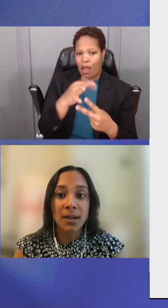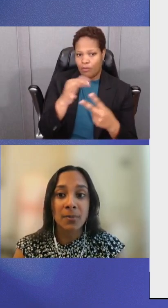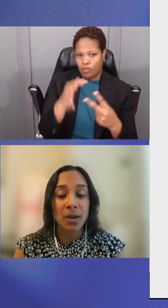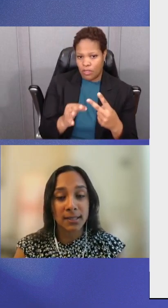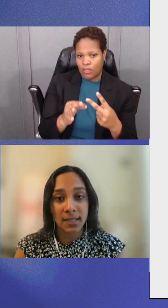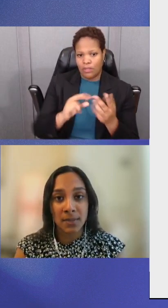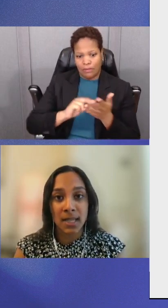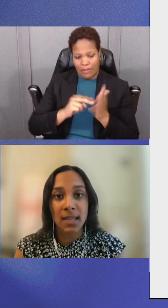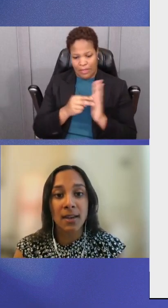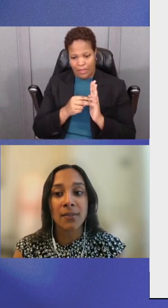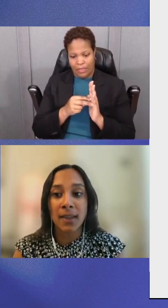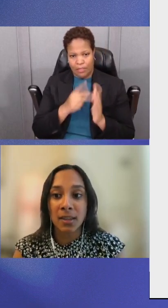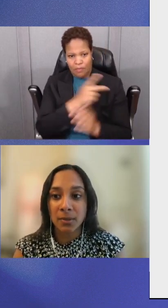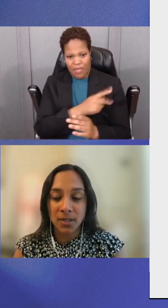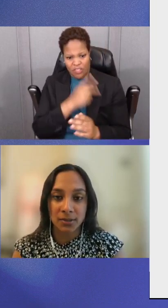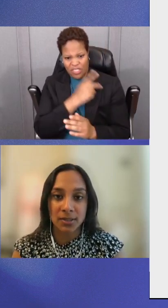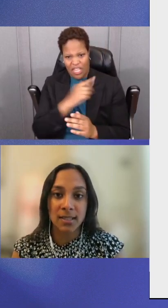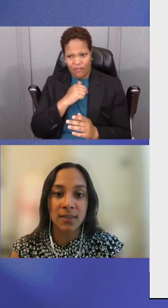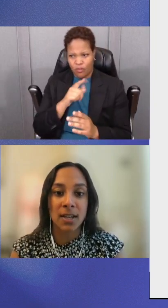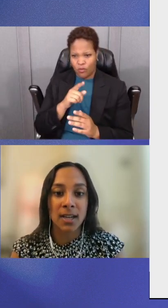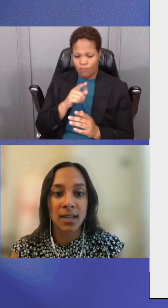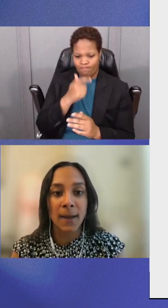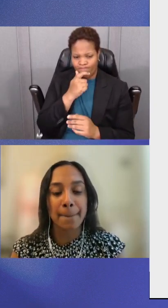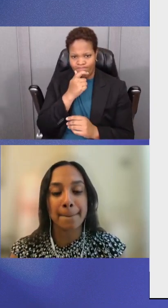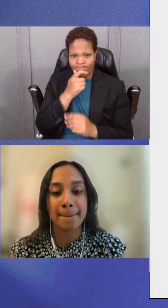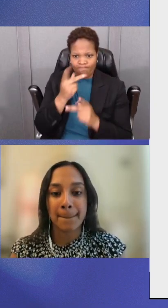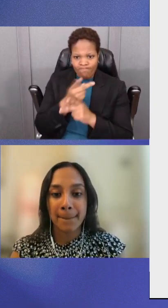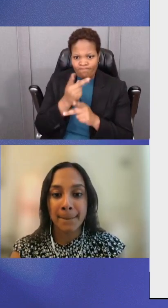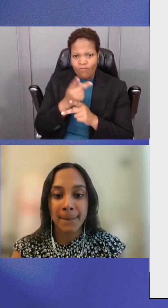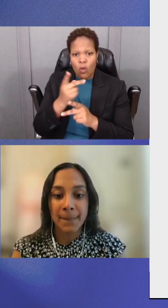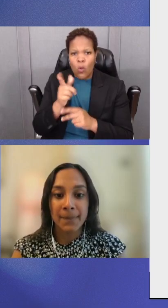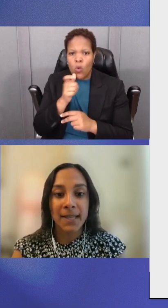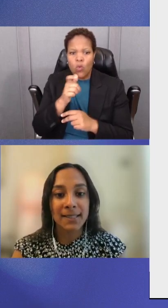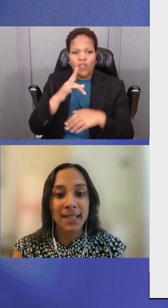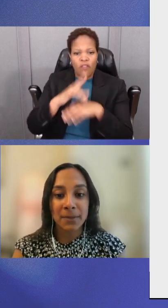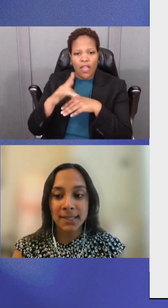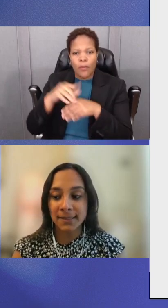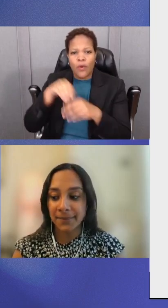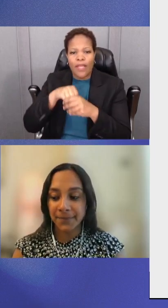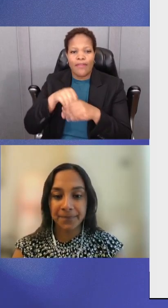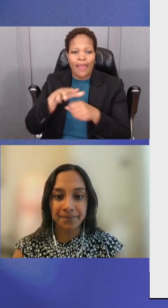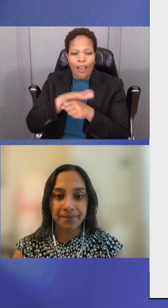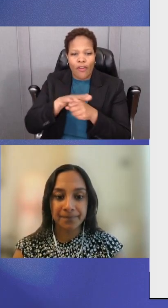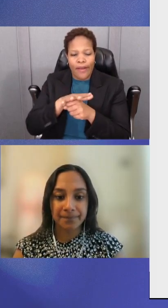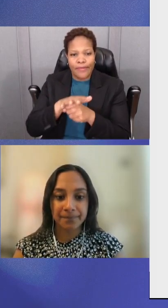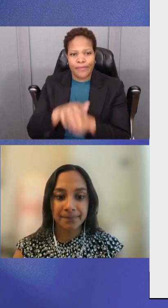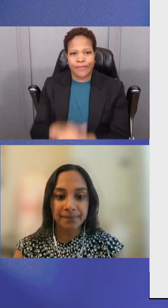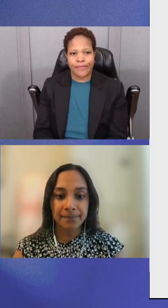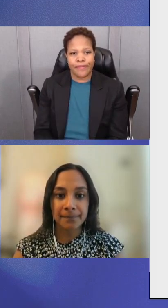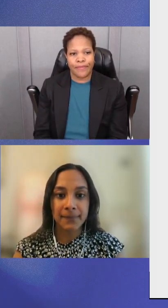number and proximity of available doctors in their area. Next slide, please.